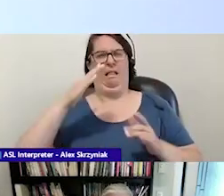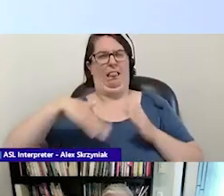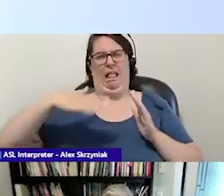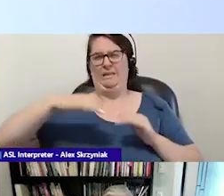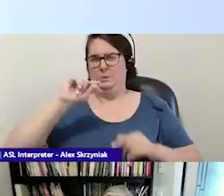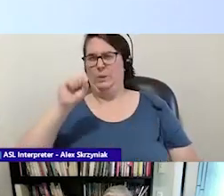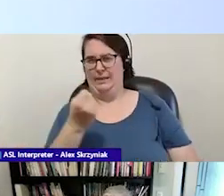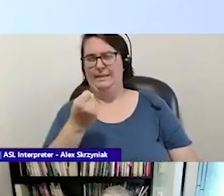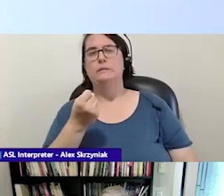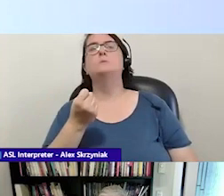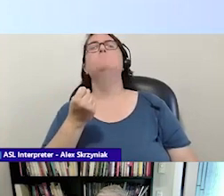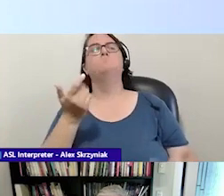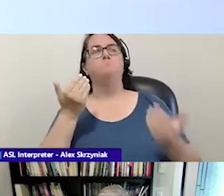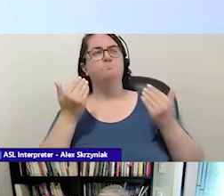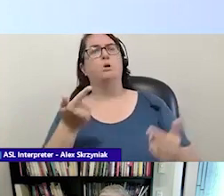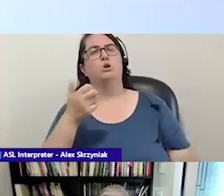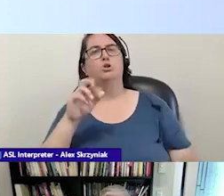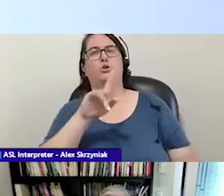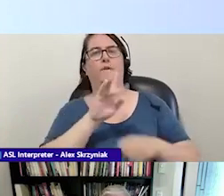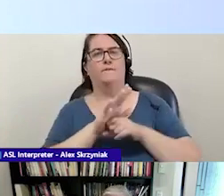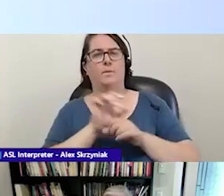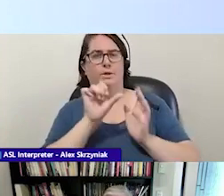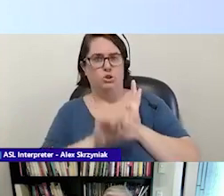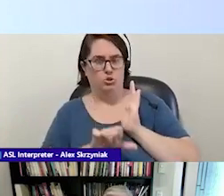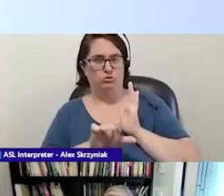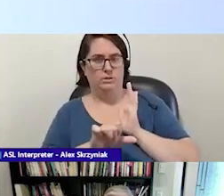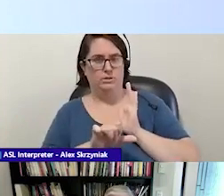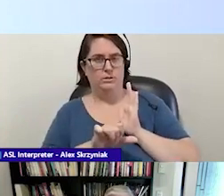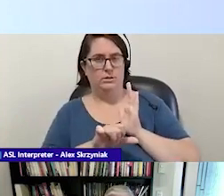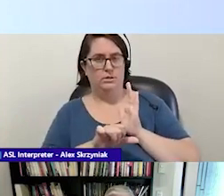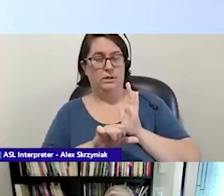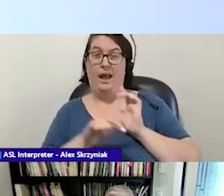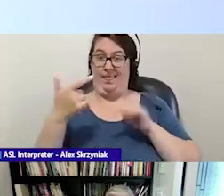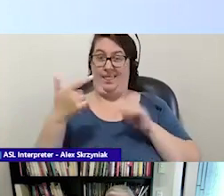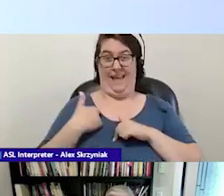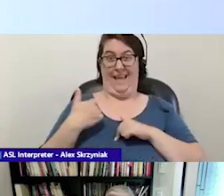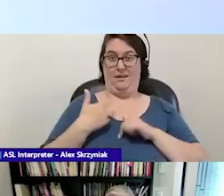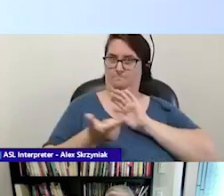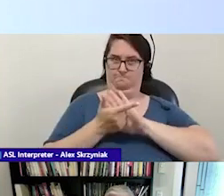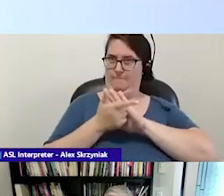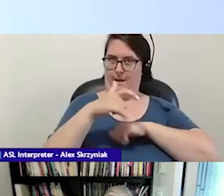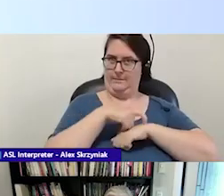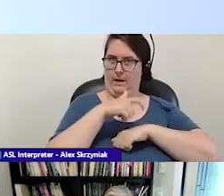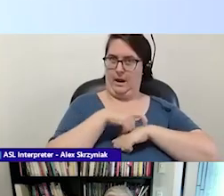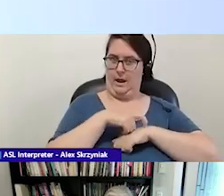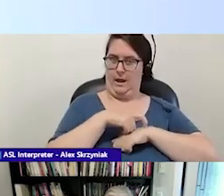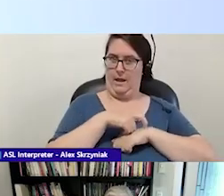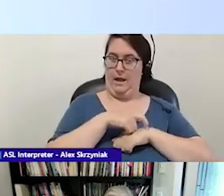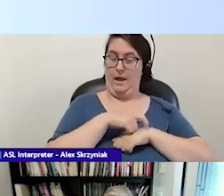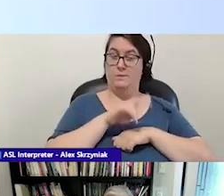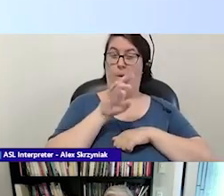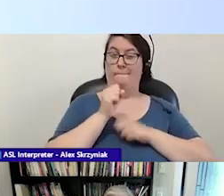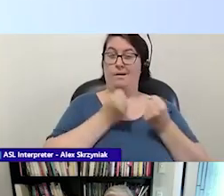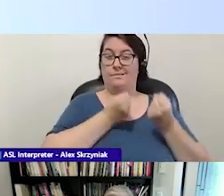to undergo gender-affirming surgery. Wasn't legal in Canada. She took a bus to New York